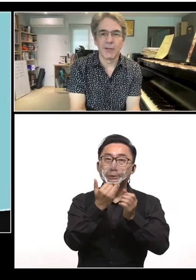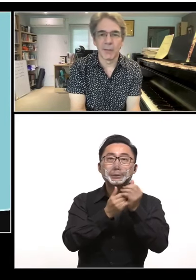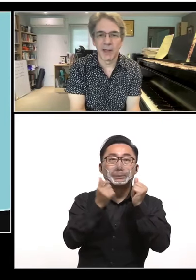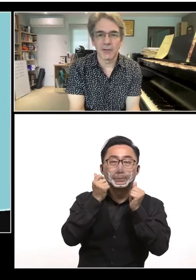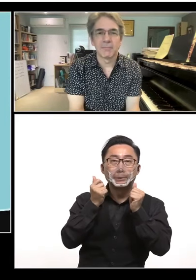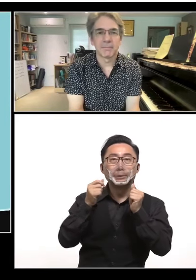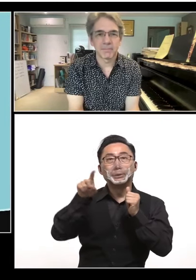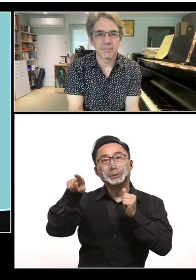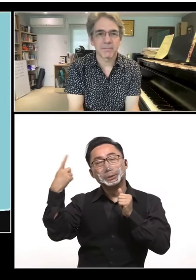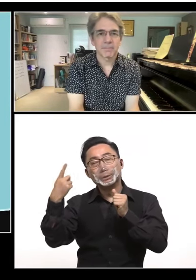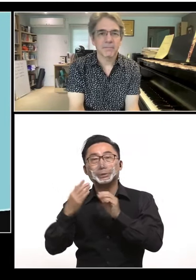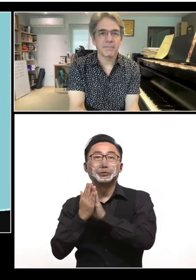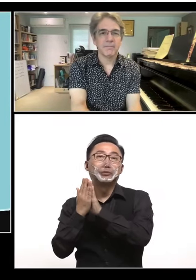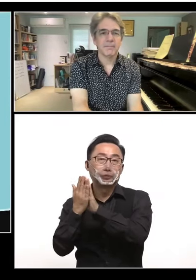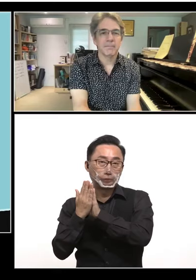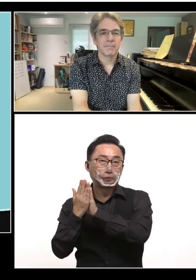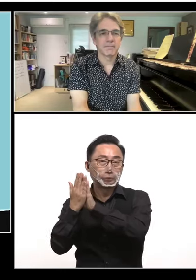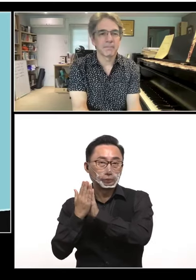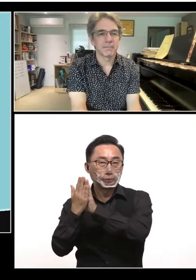Thank you very much.